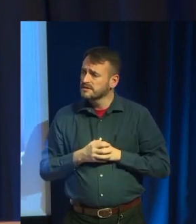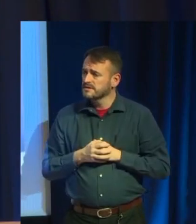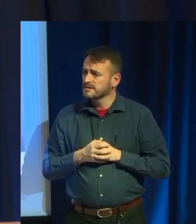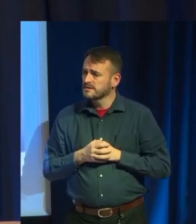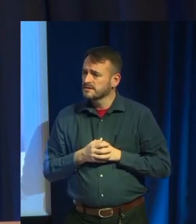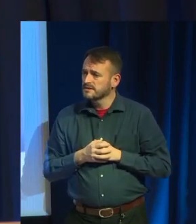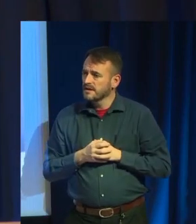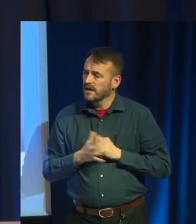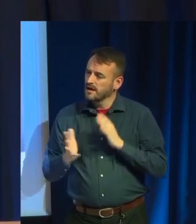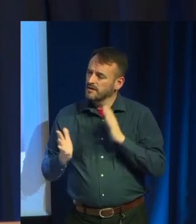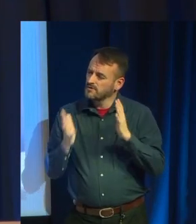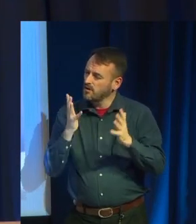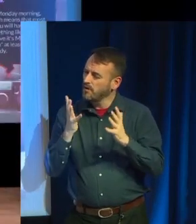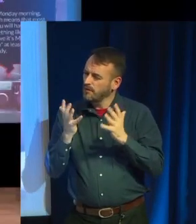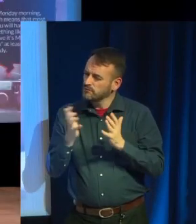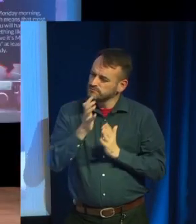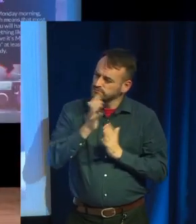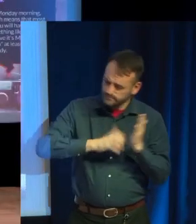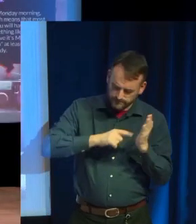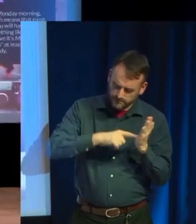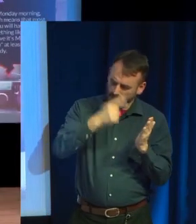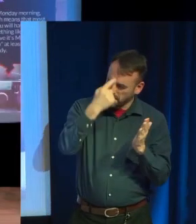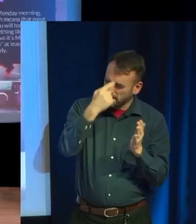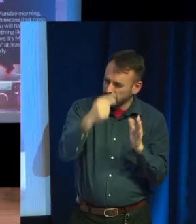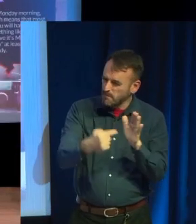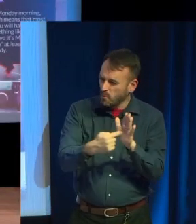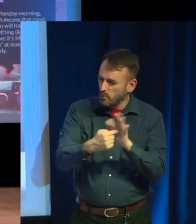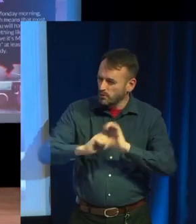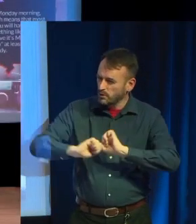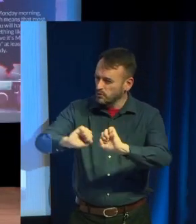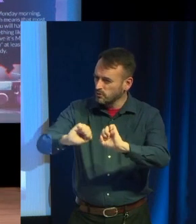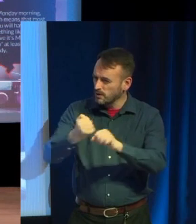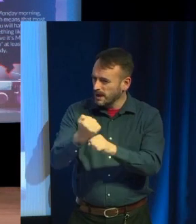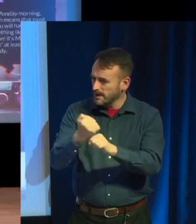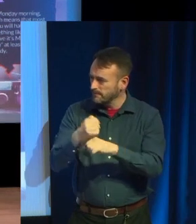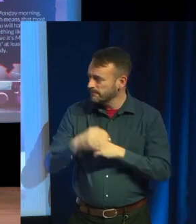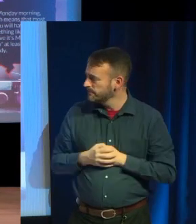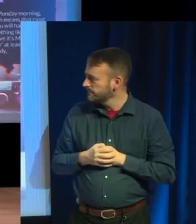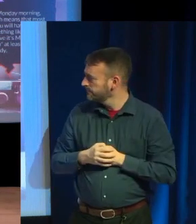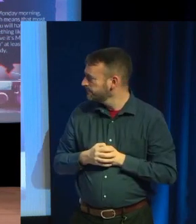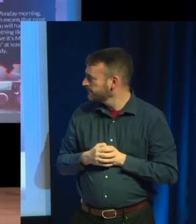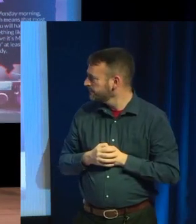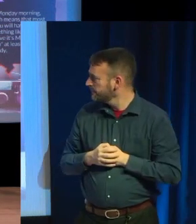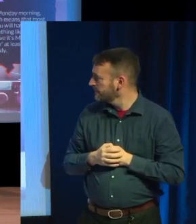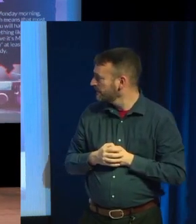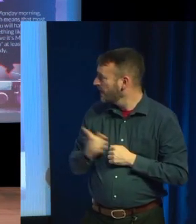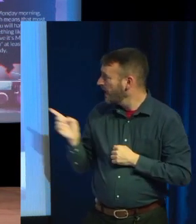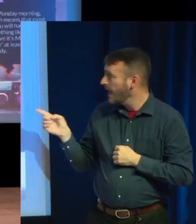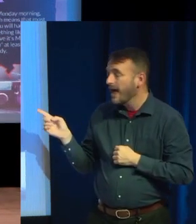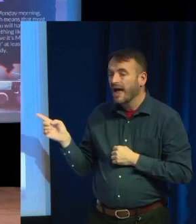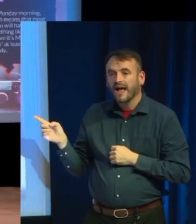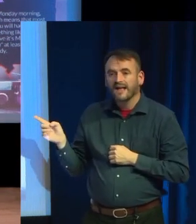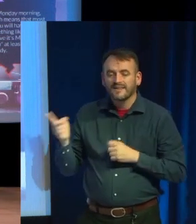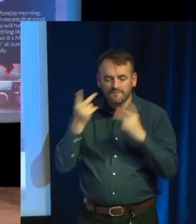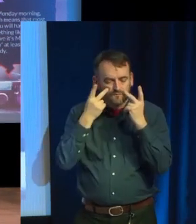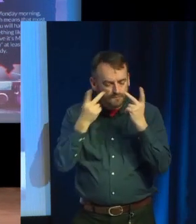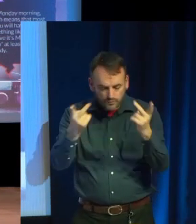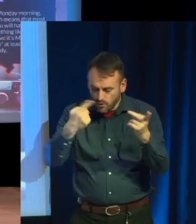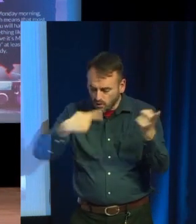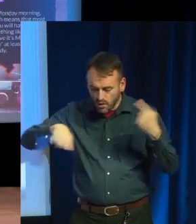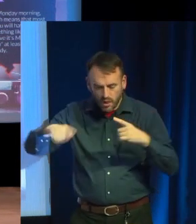about what's important to you. Last thing, don't mention visual things too much. Annoying